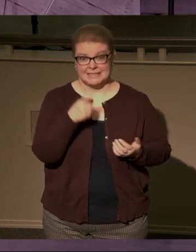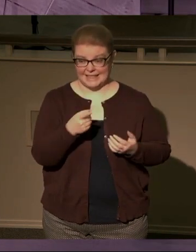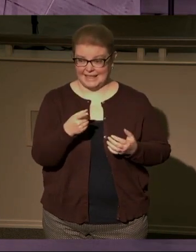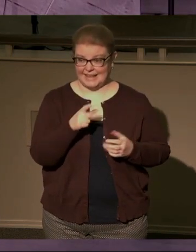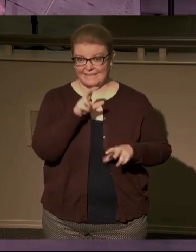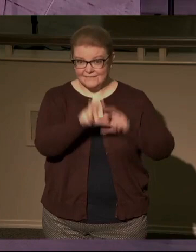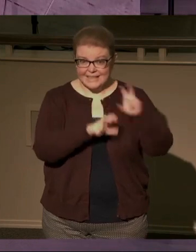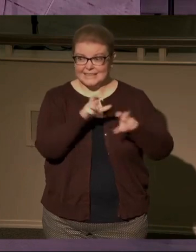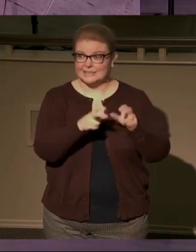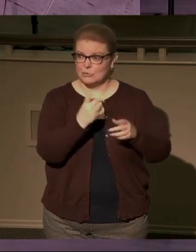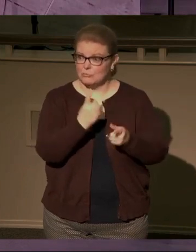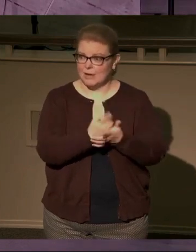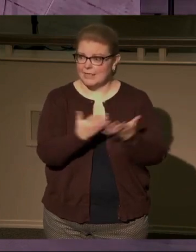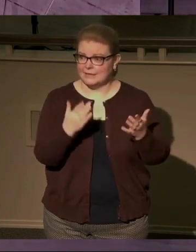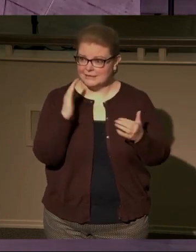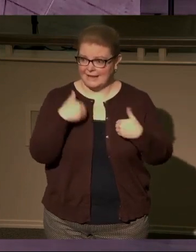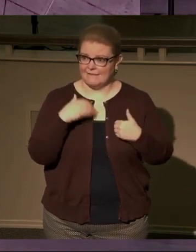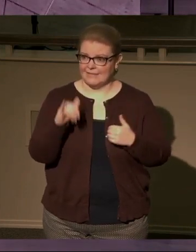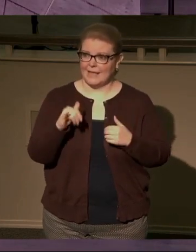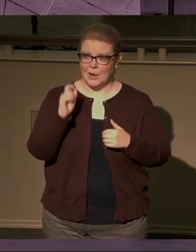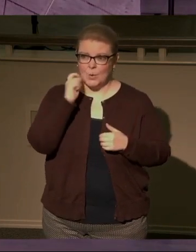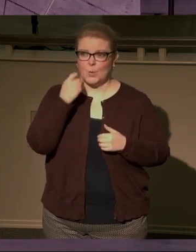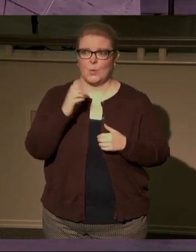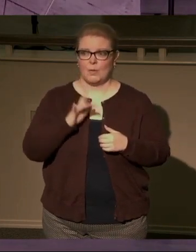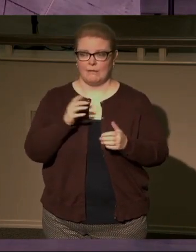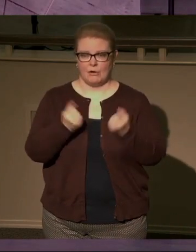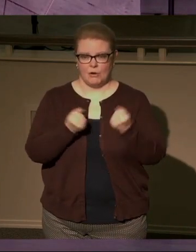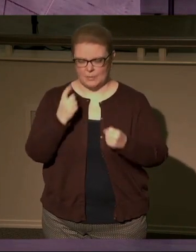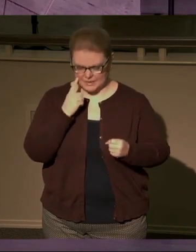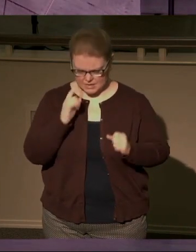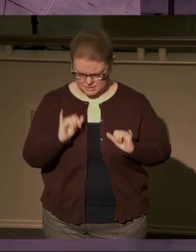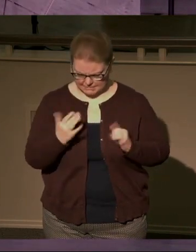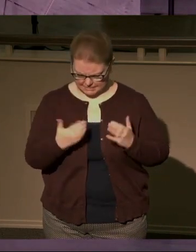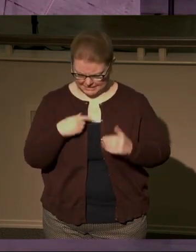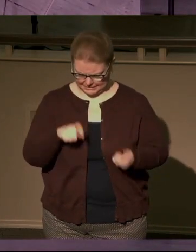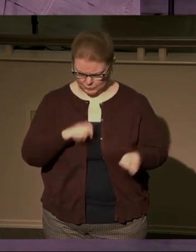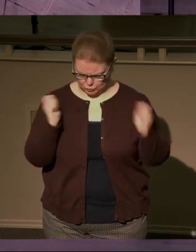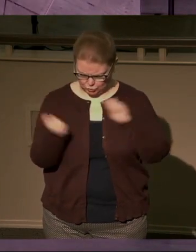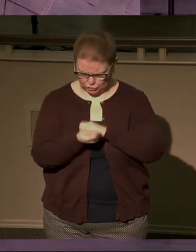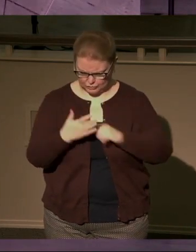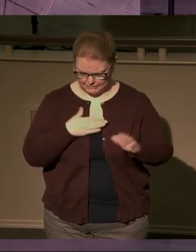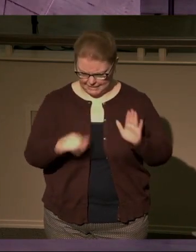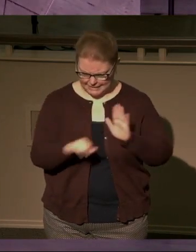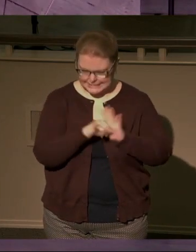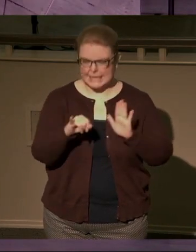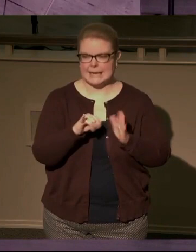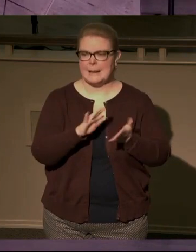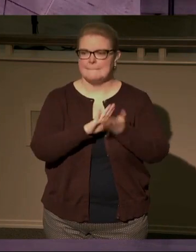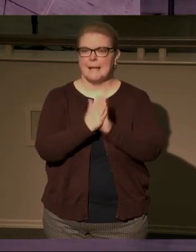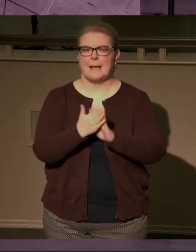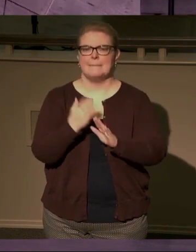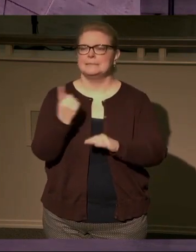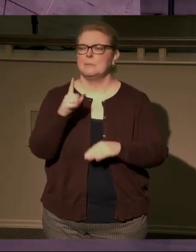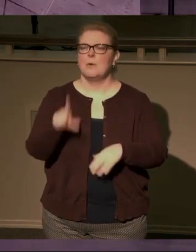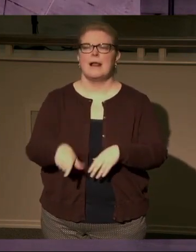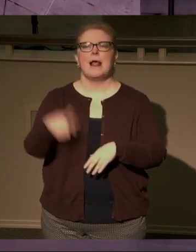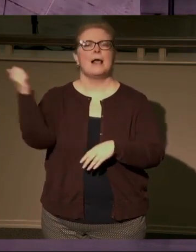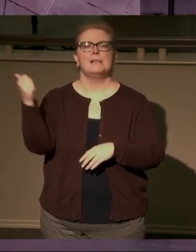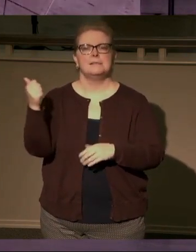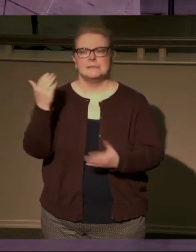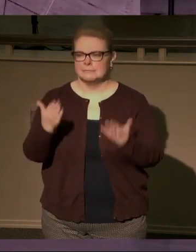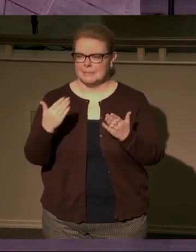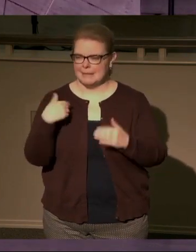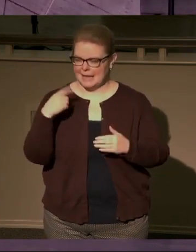invested in the right things. And so you say, well, maybe I need to change my identity and become somebody else. Maybe I